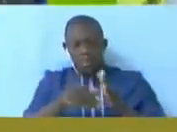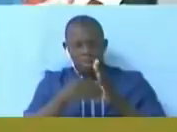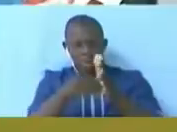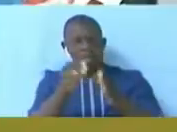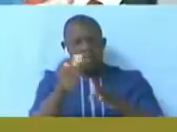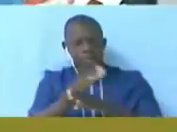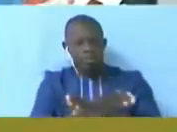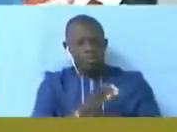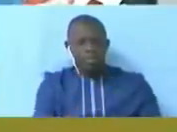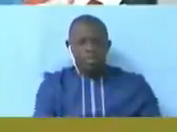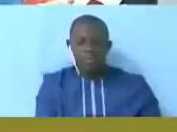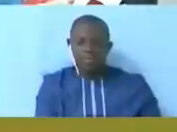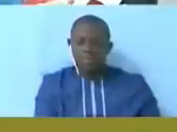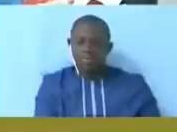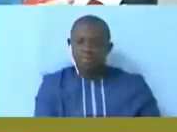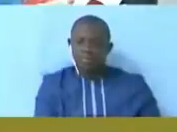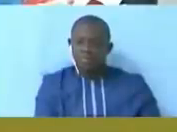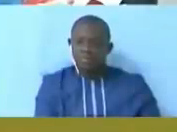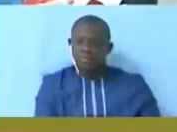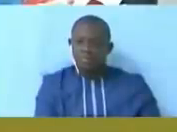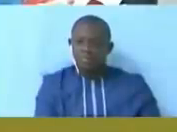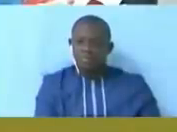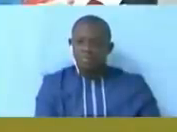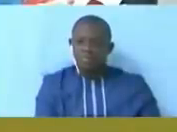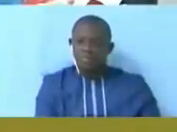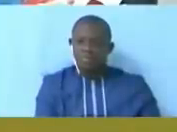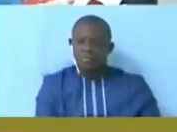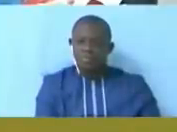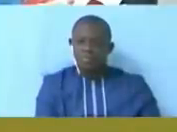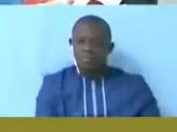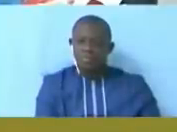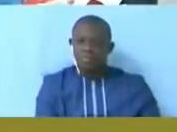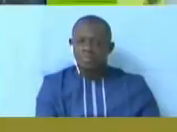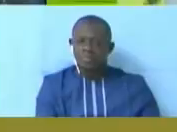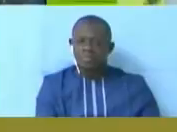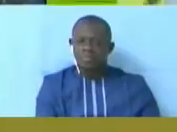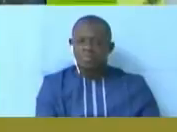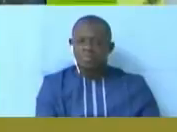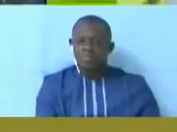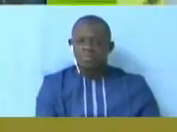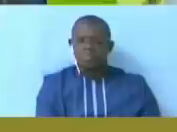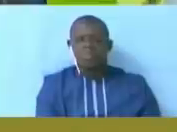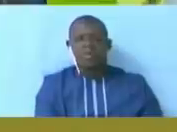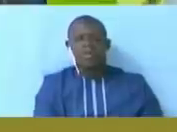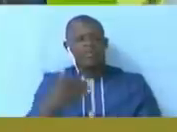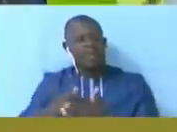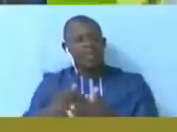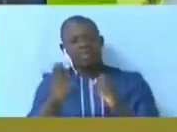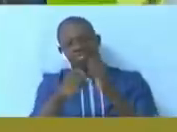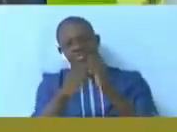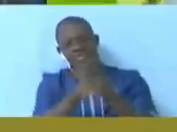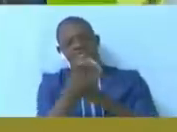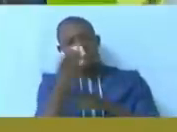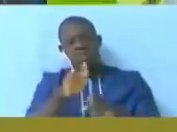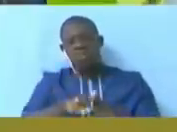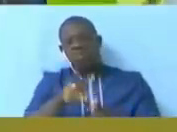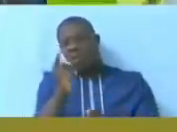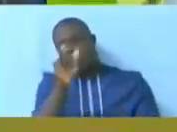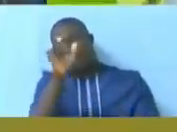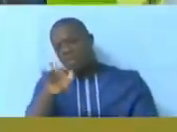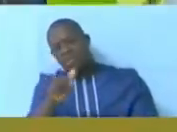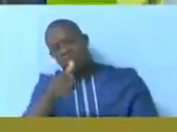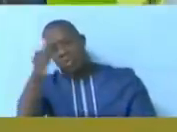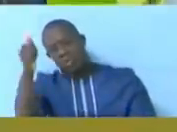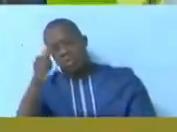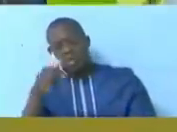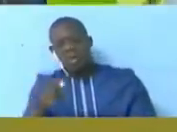Sorry. The file kept changing from one hand to the other.